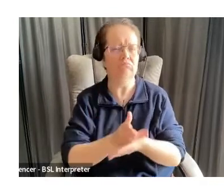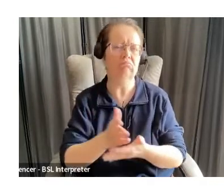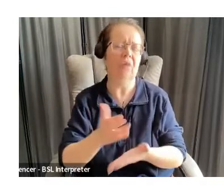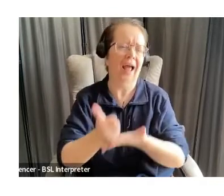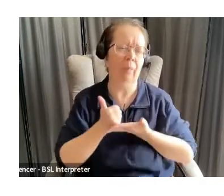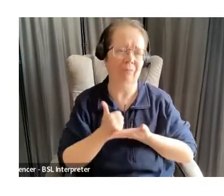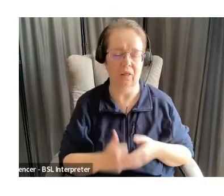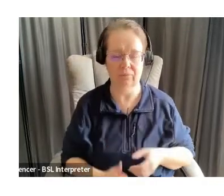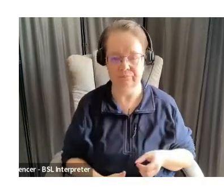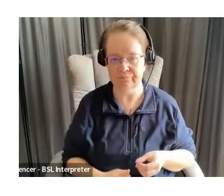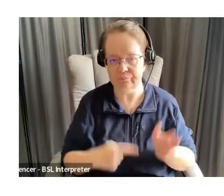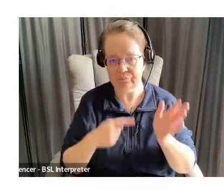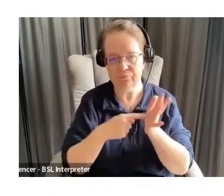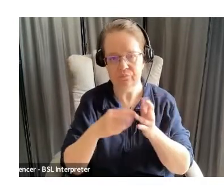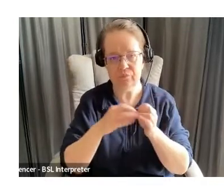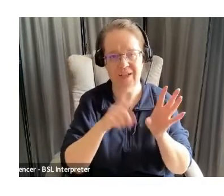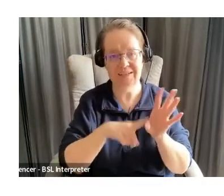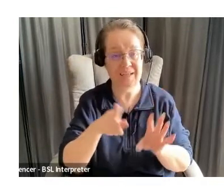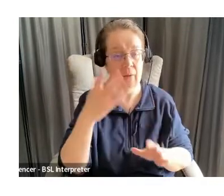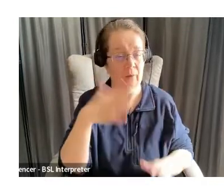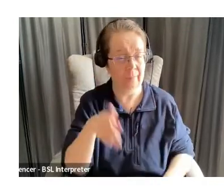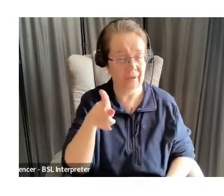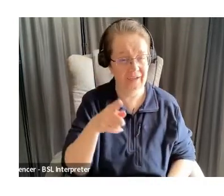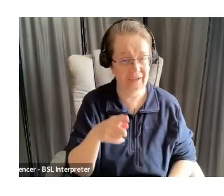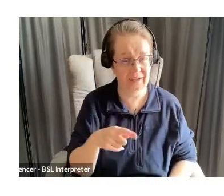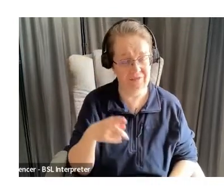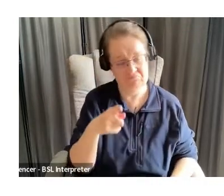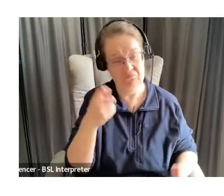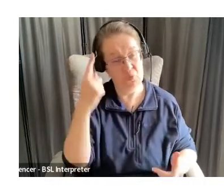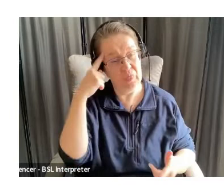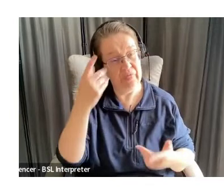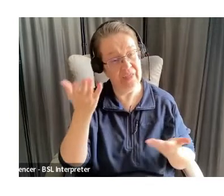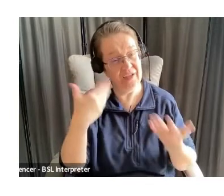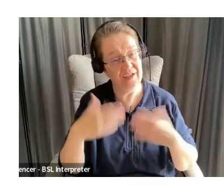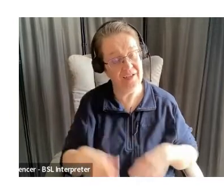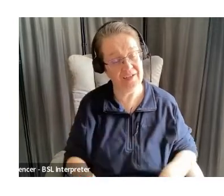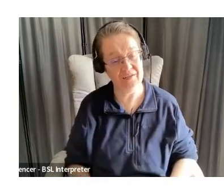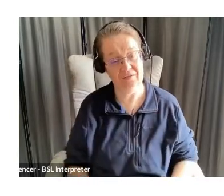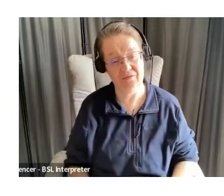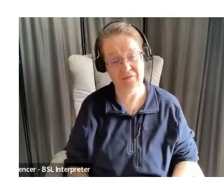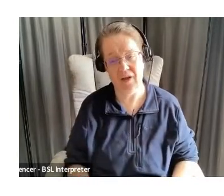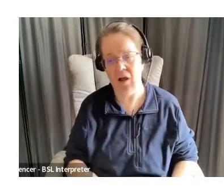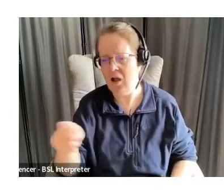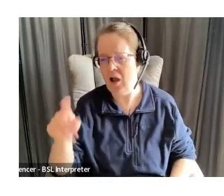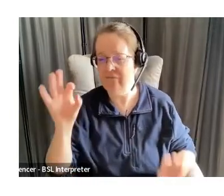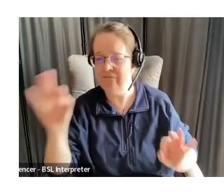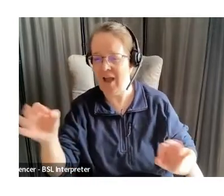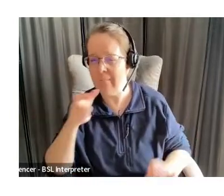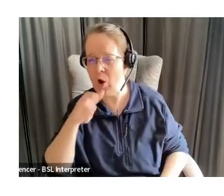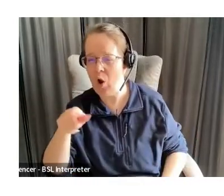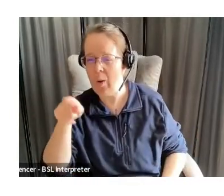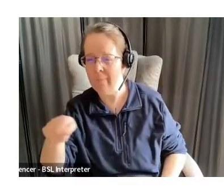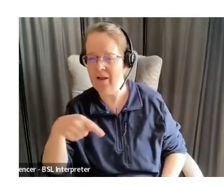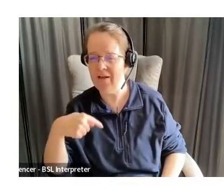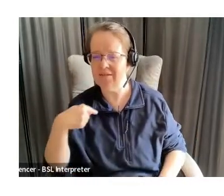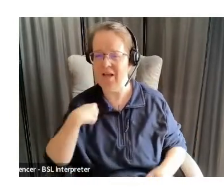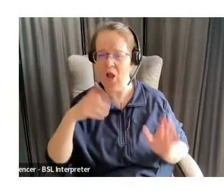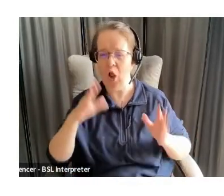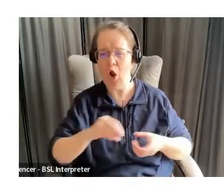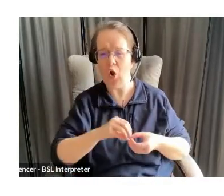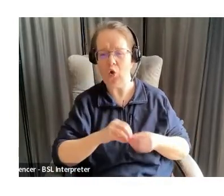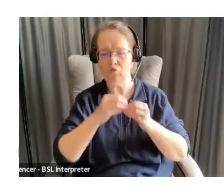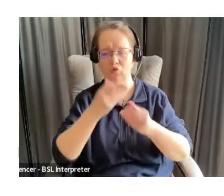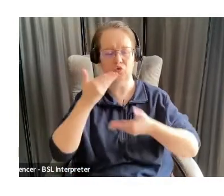helpful? Toby, have you used anything, or what are your thoughts on this? Well, to be fair, we've got a good comment from someone saying, I plan to create a series